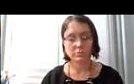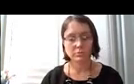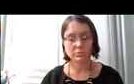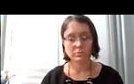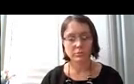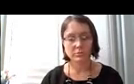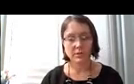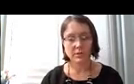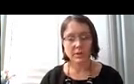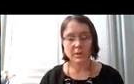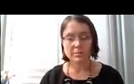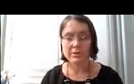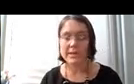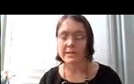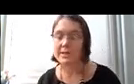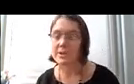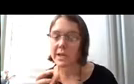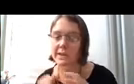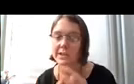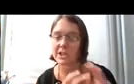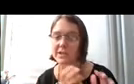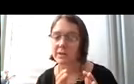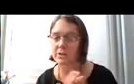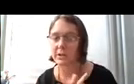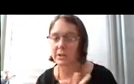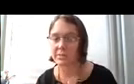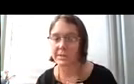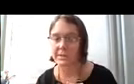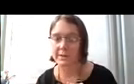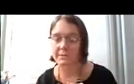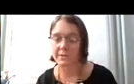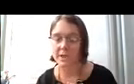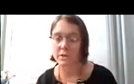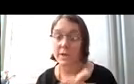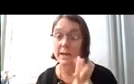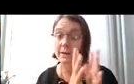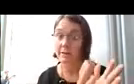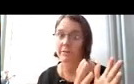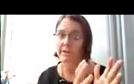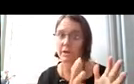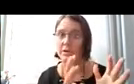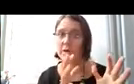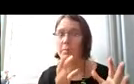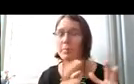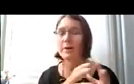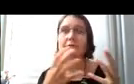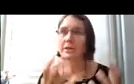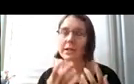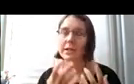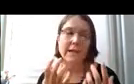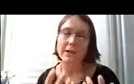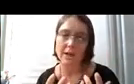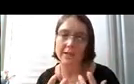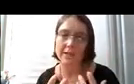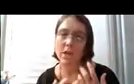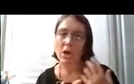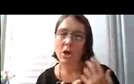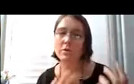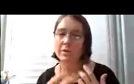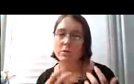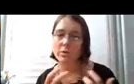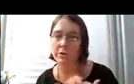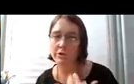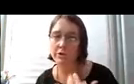And we can find out about... Brilliant. So you get the gist of how you can embed a video and how that video perfectly